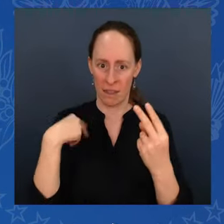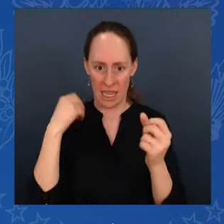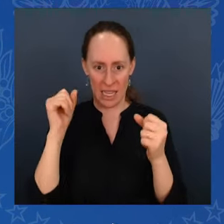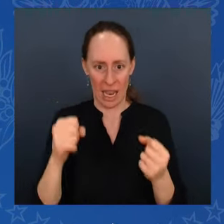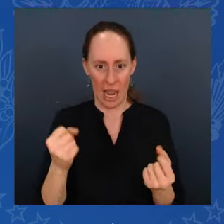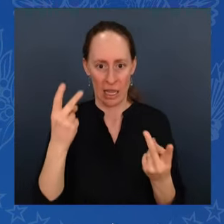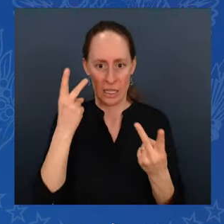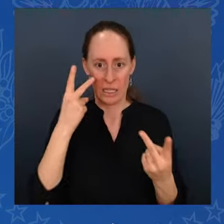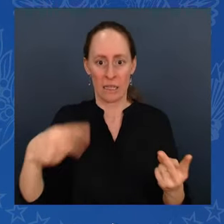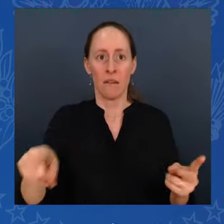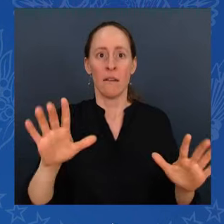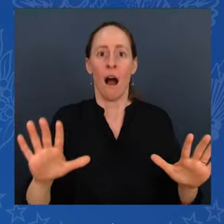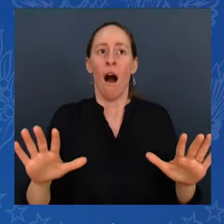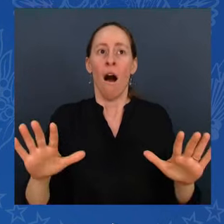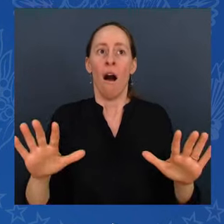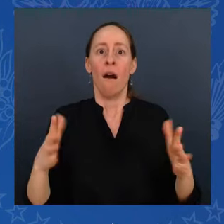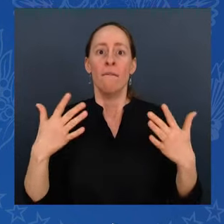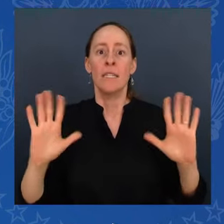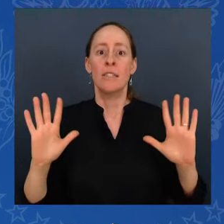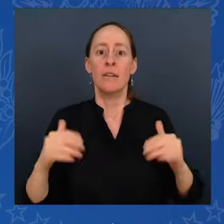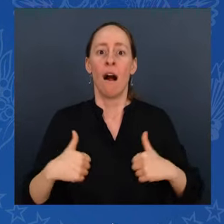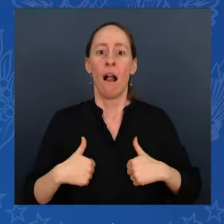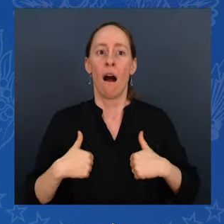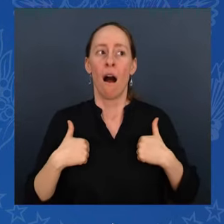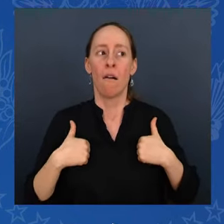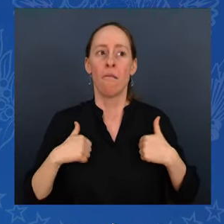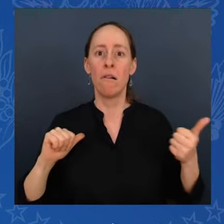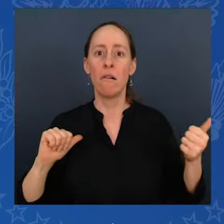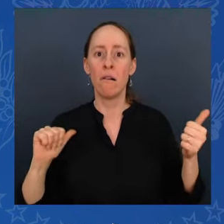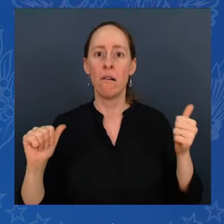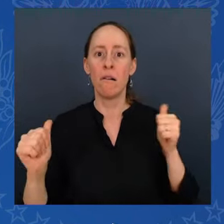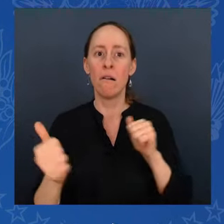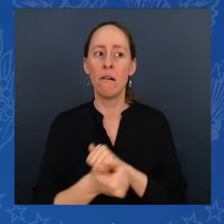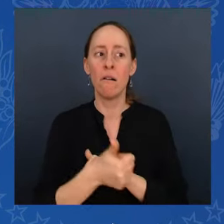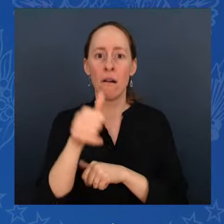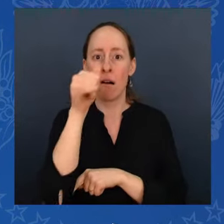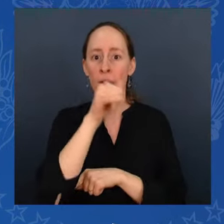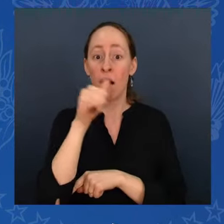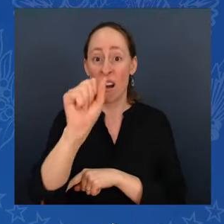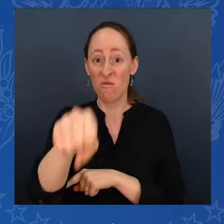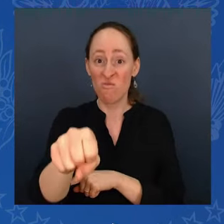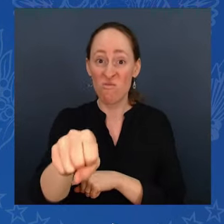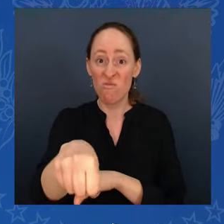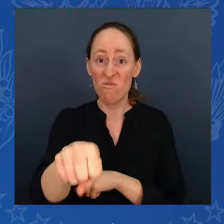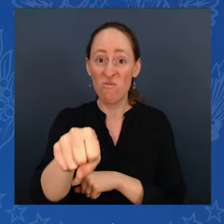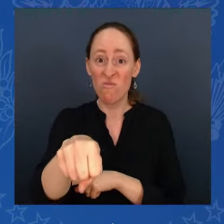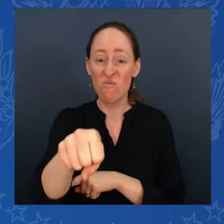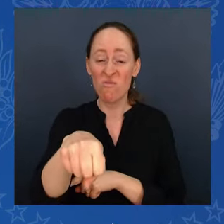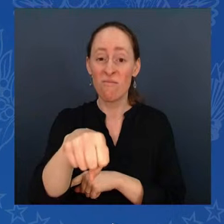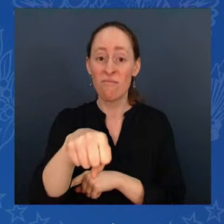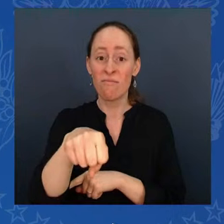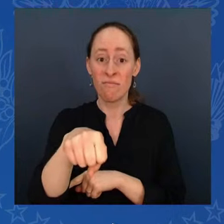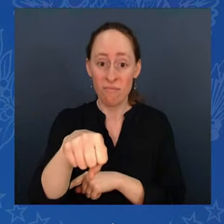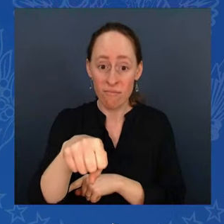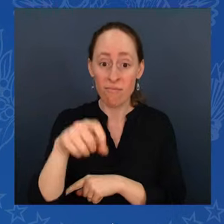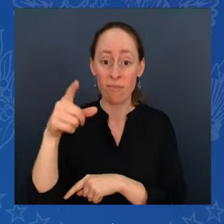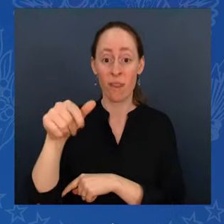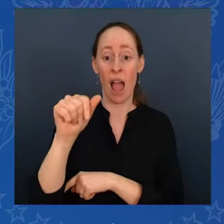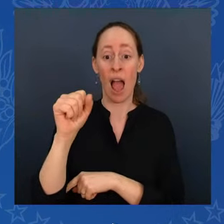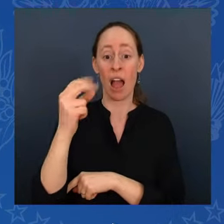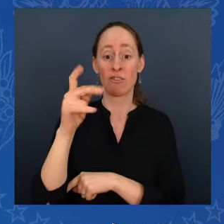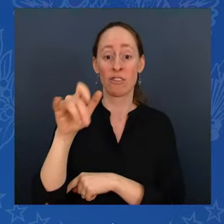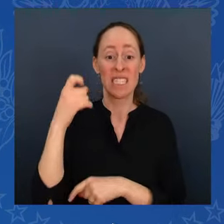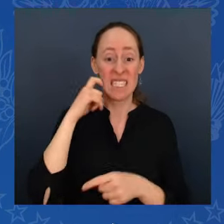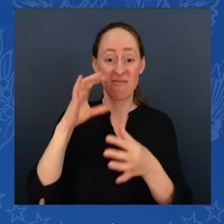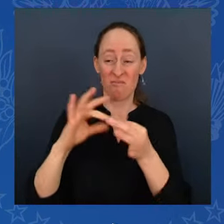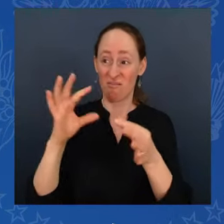life-changing, life-changing, just as you heard from Ashley. Folks, I will never stop to deliver student debt relief on